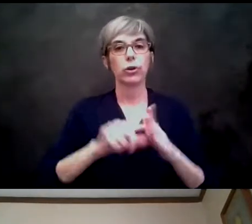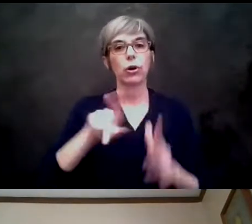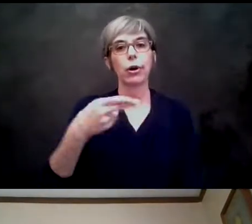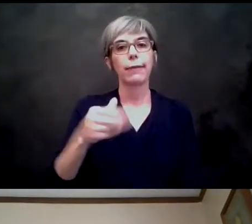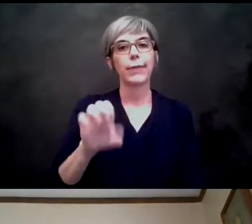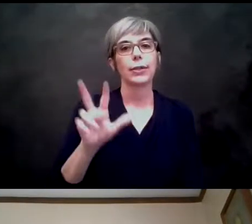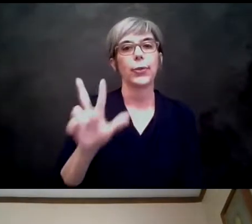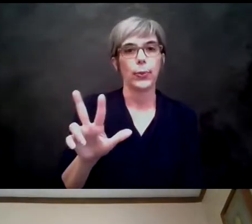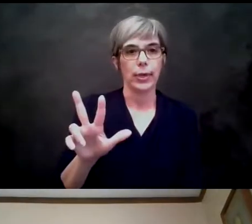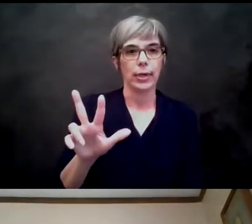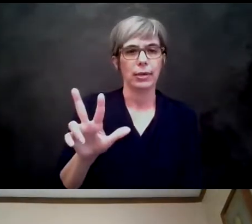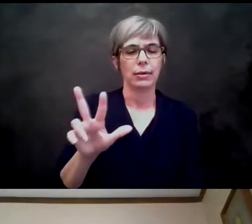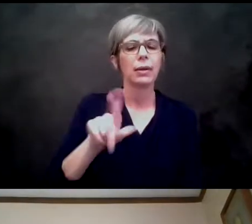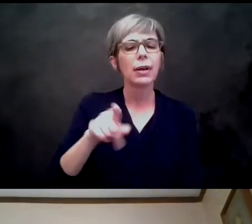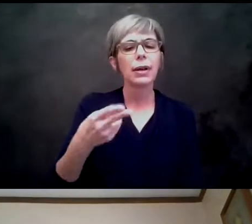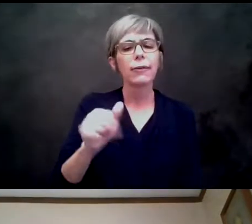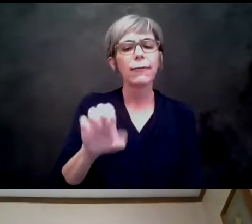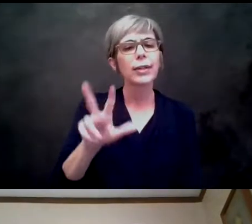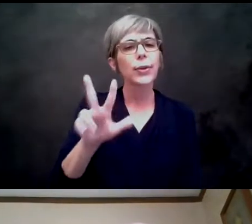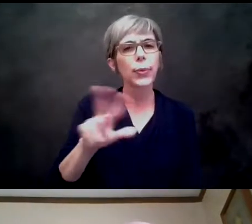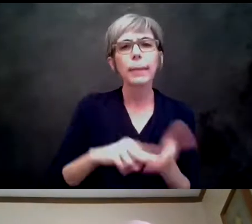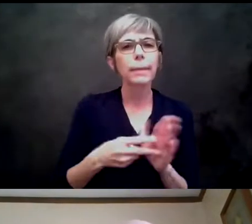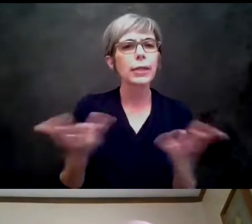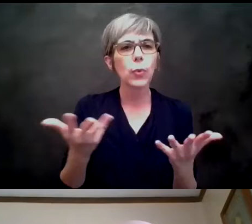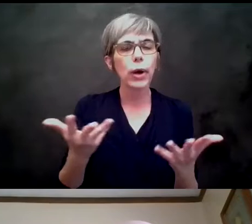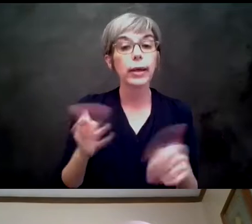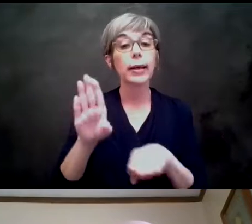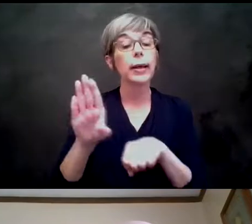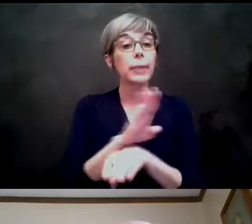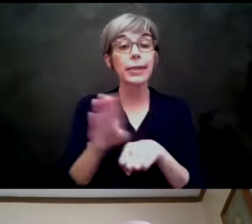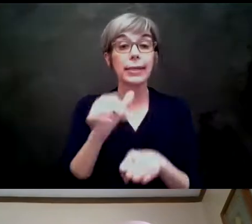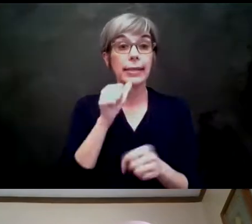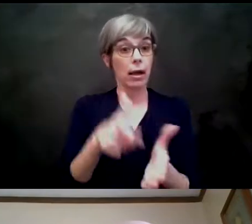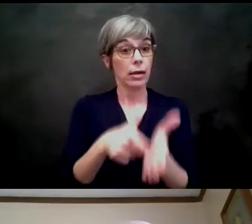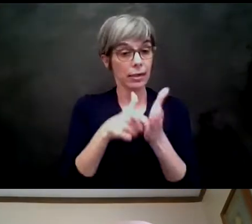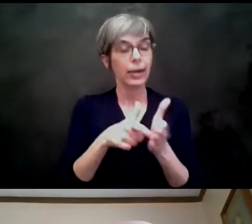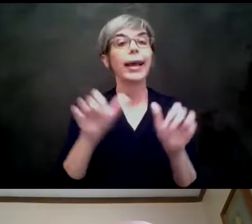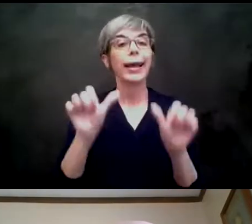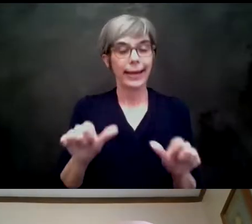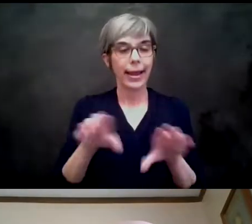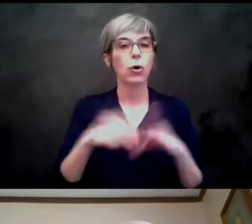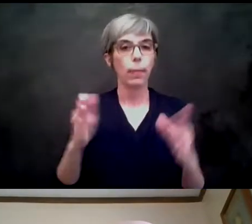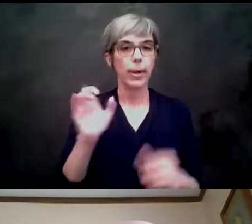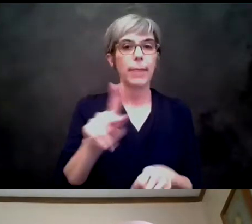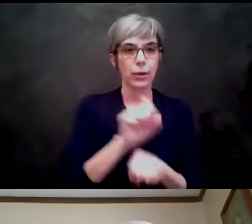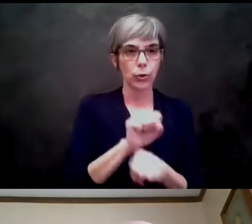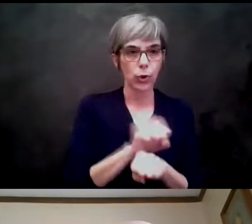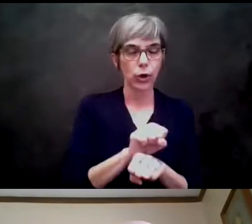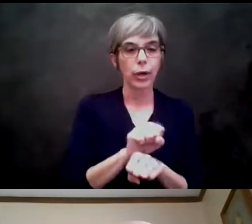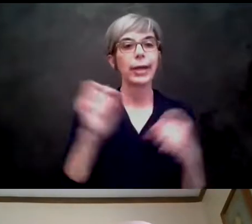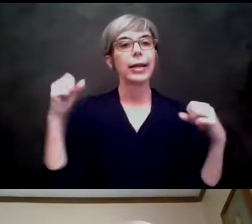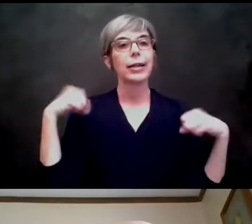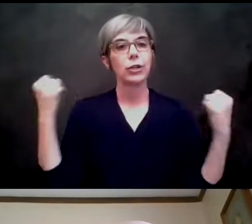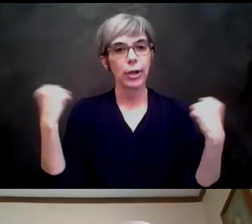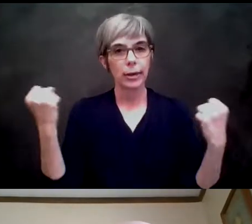non-essential businesses can return to work, stores and gyms can open with capacity limits, and salons and barbershops